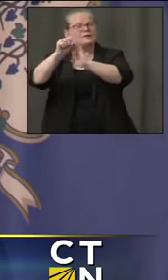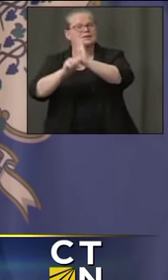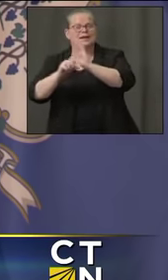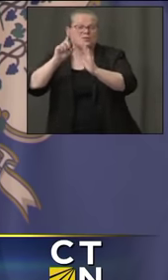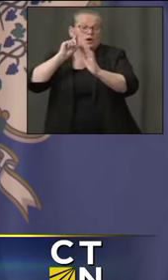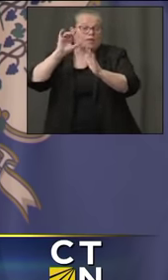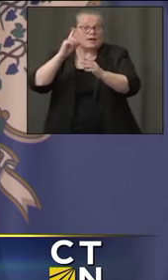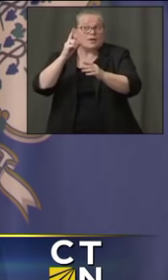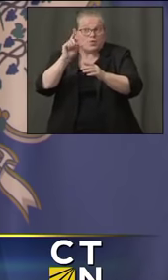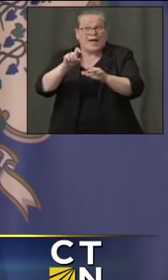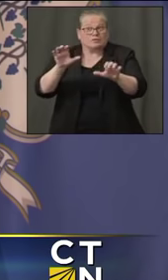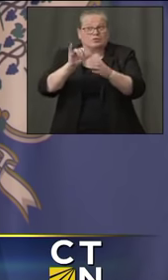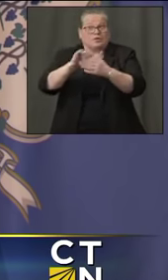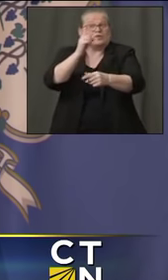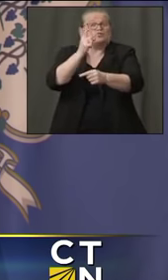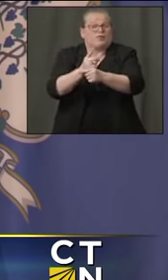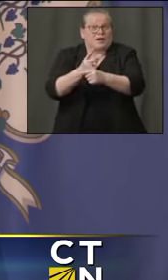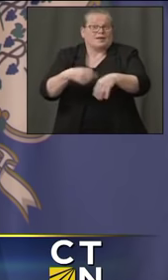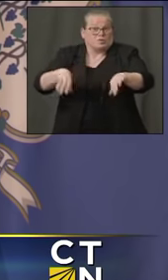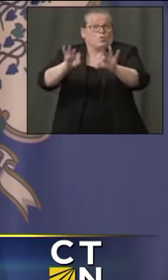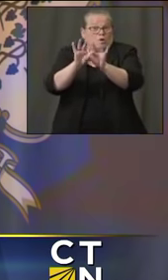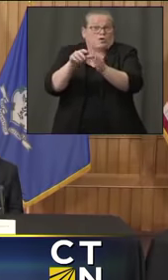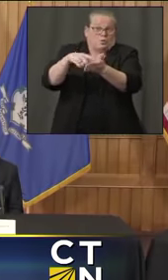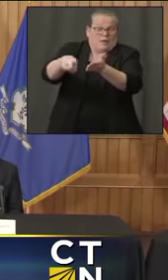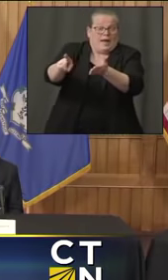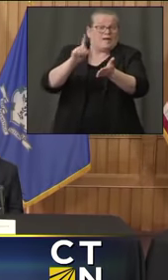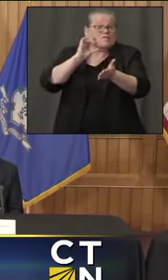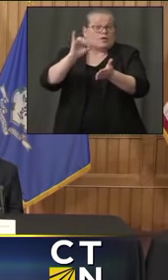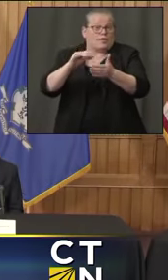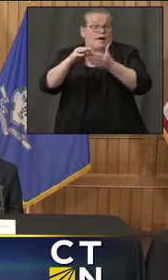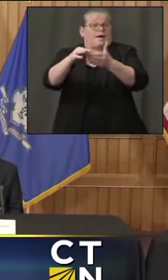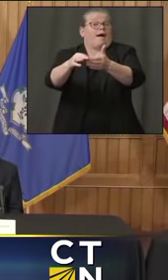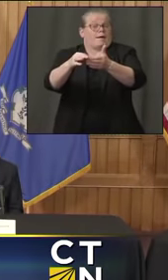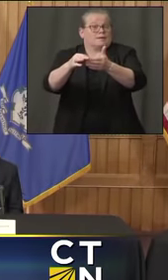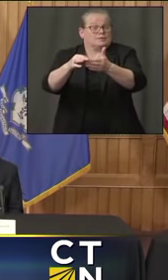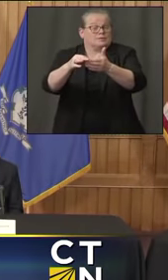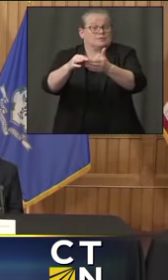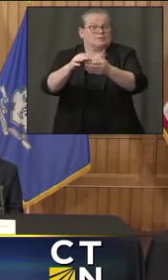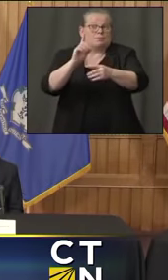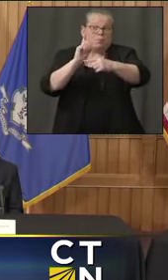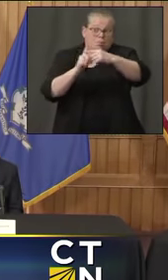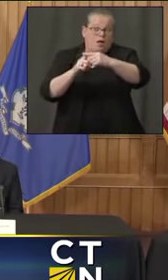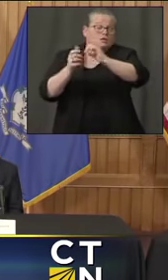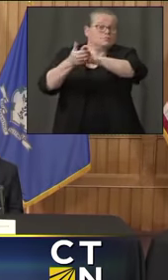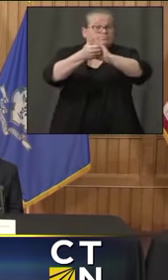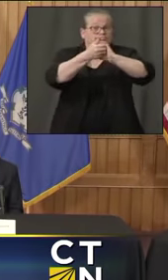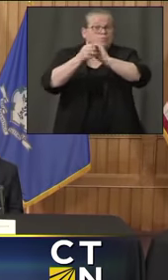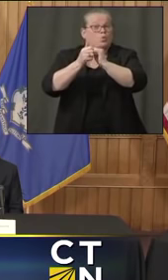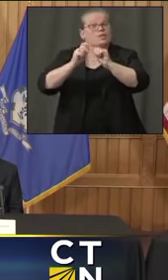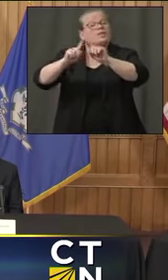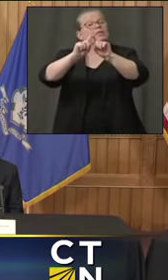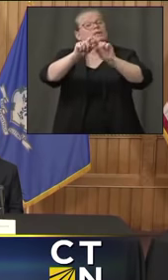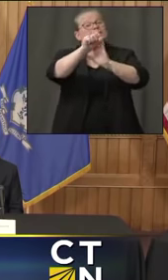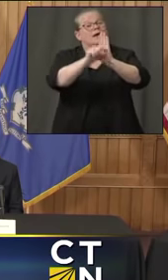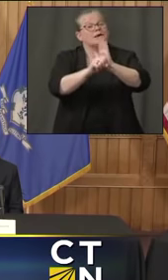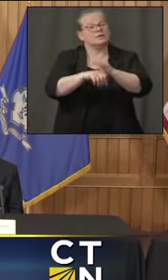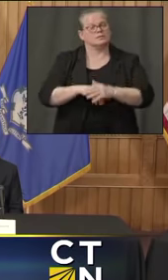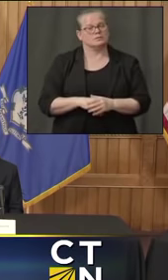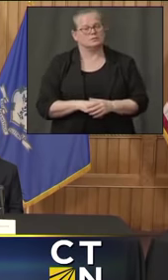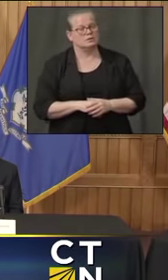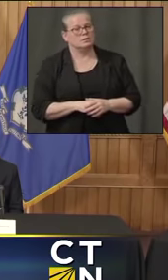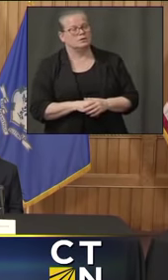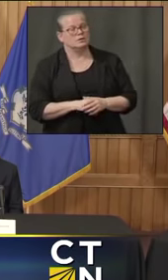us. And it's not something that you and your administration could handle on your own